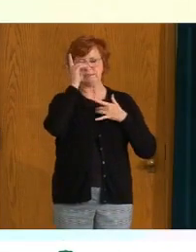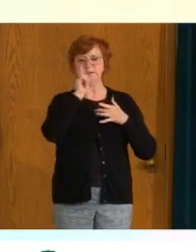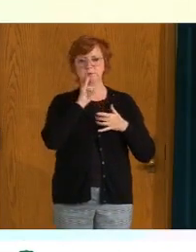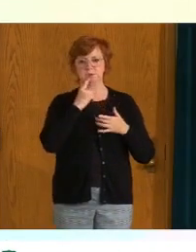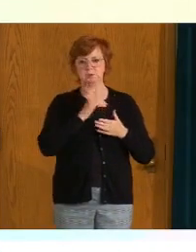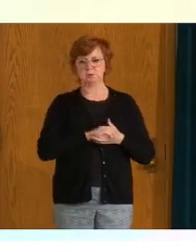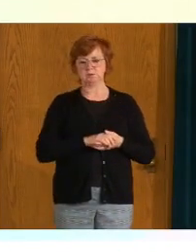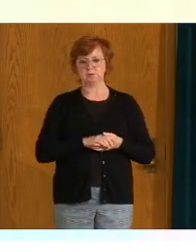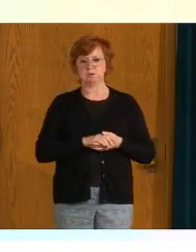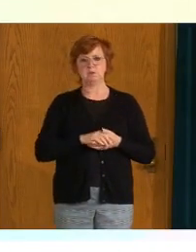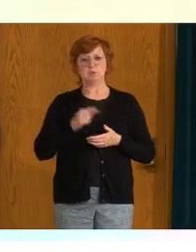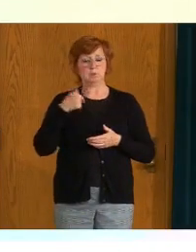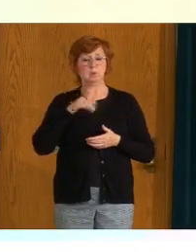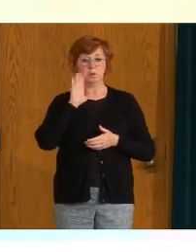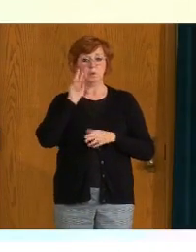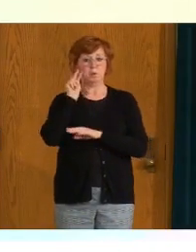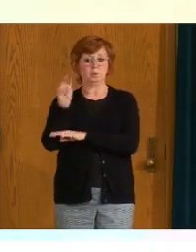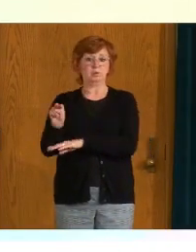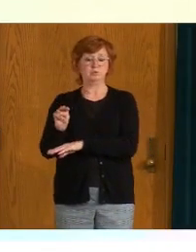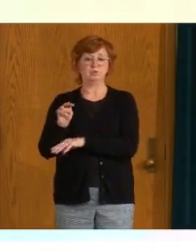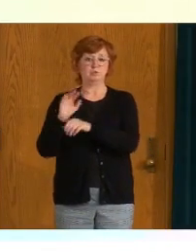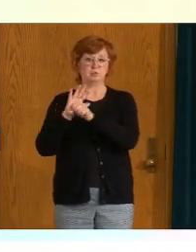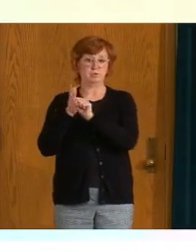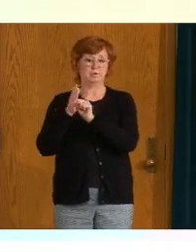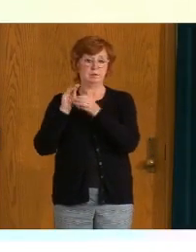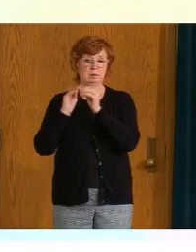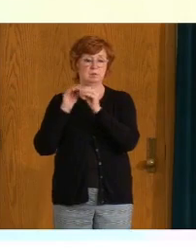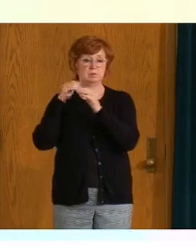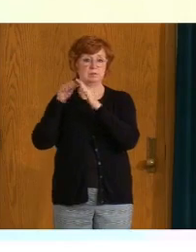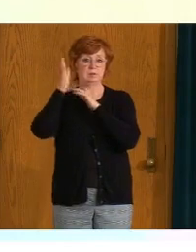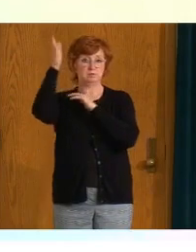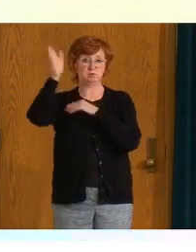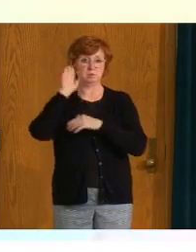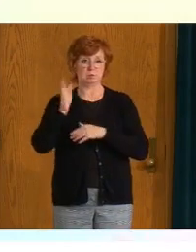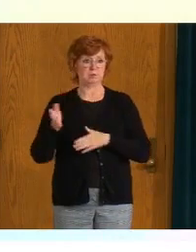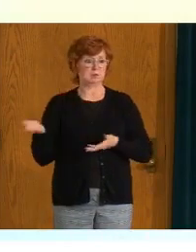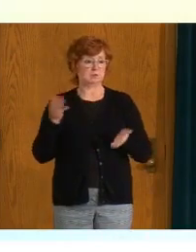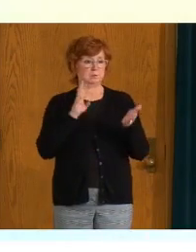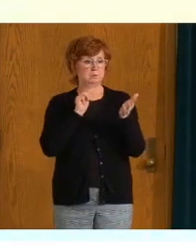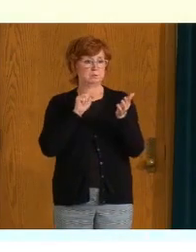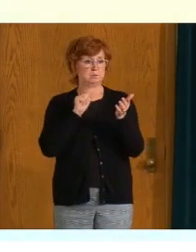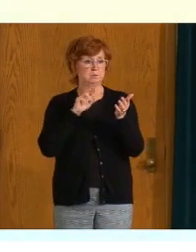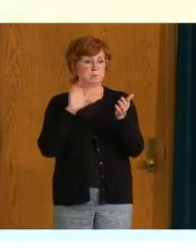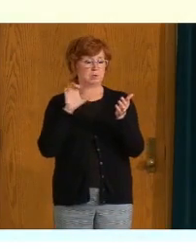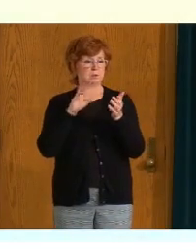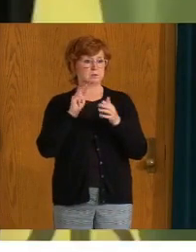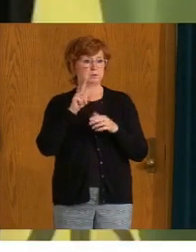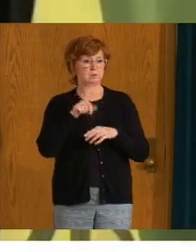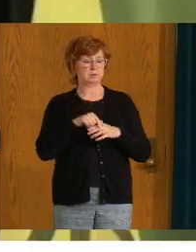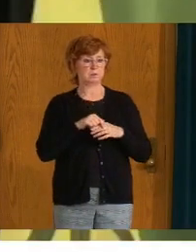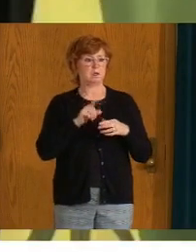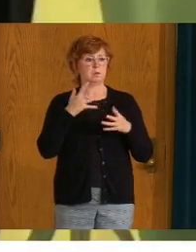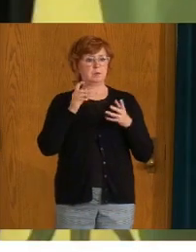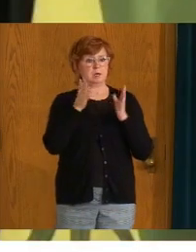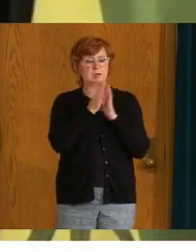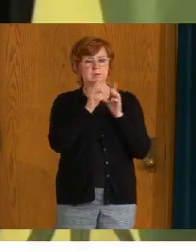respond as we do with many other infectious diseases. Thank you. Follow up, Mark? This is for Scott or